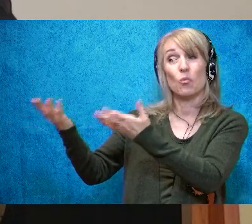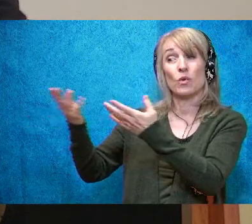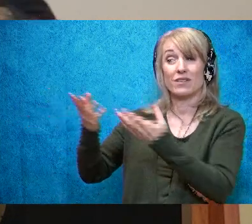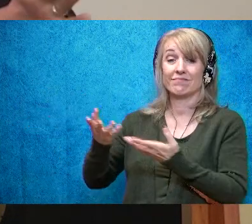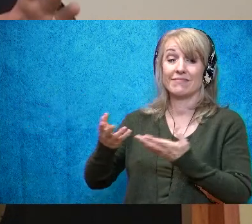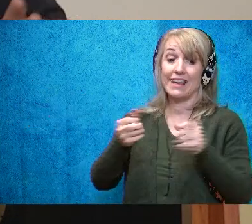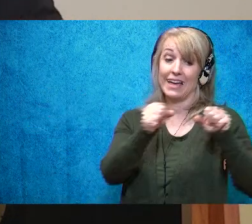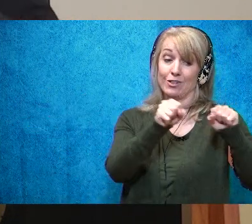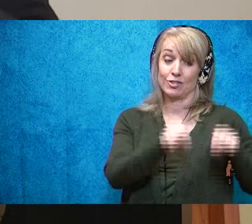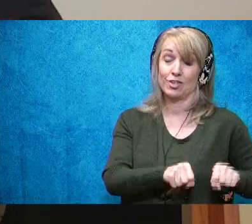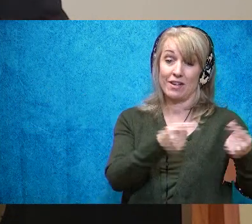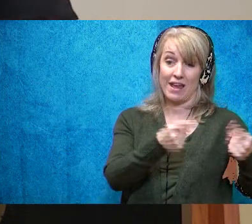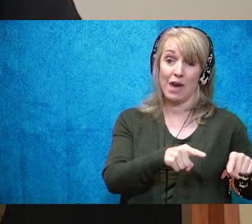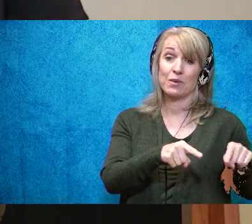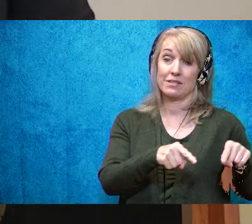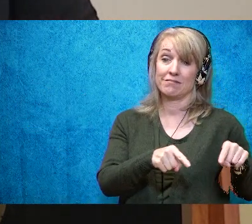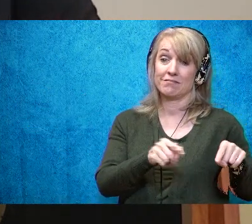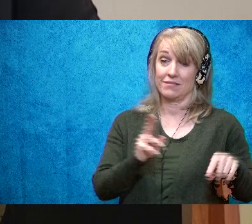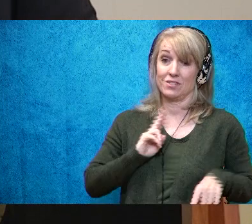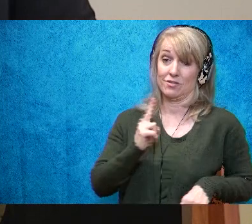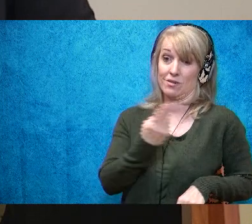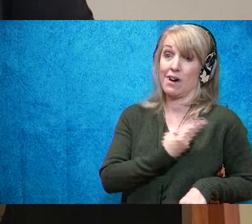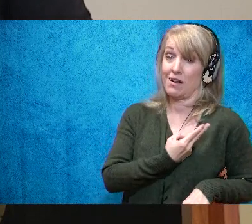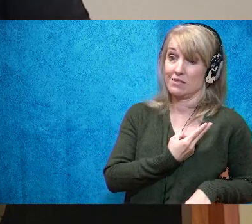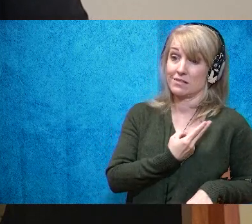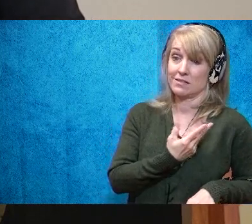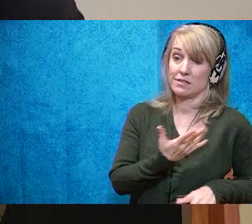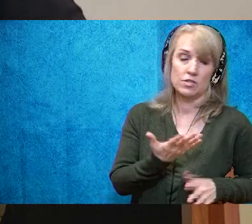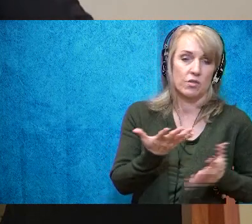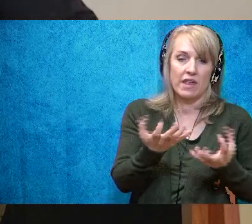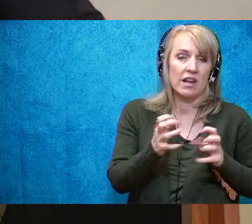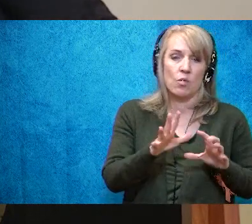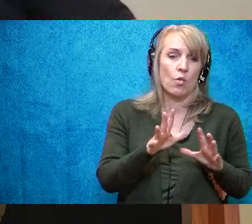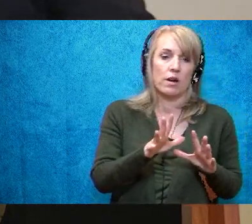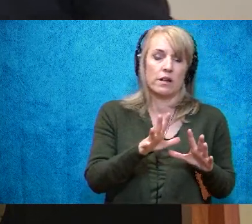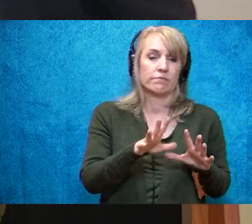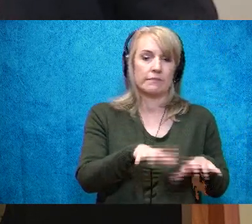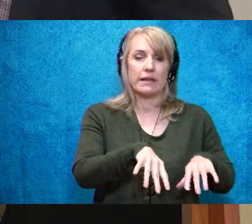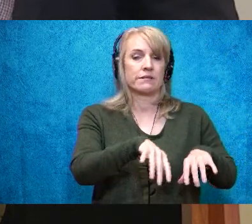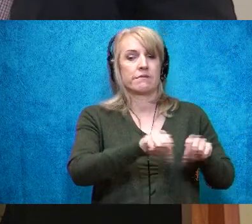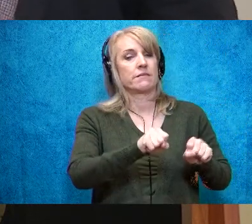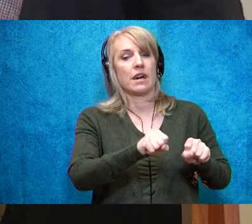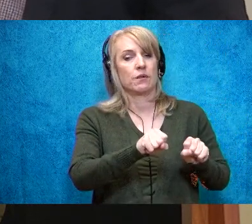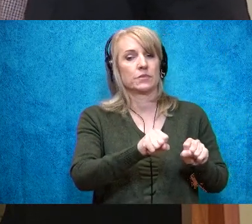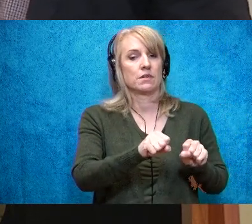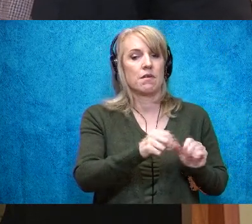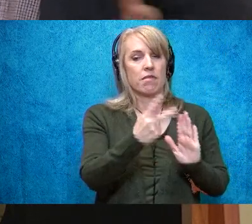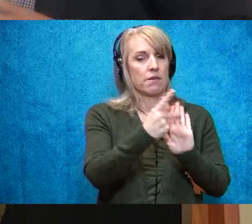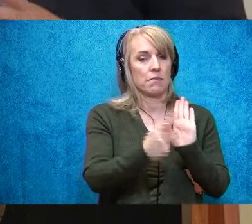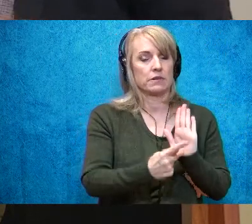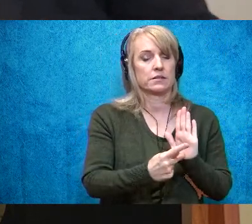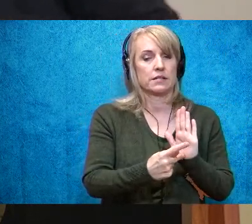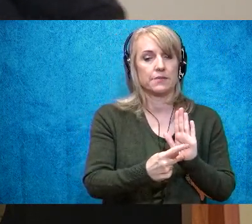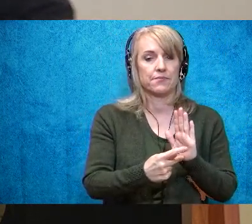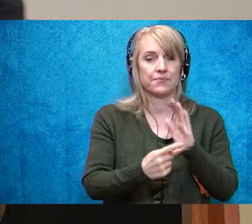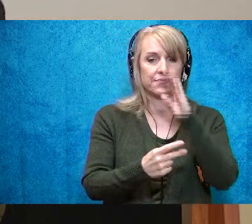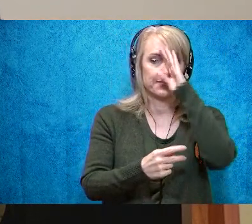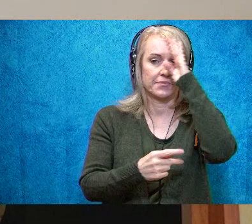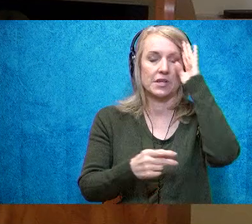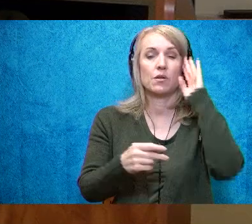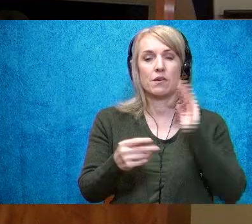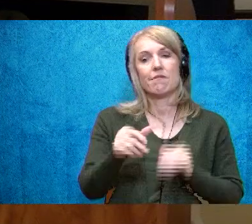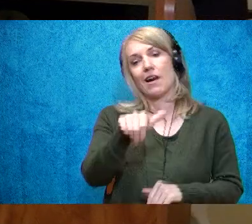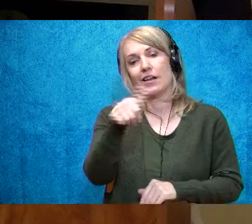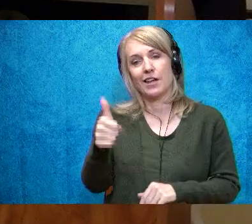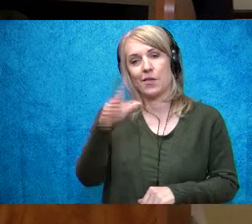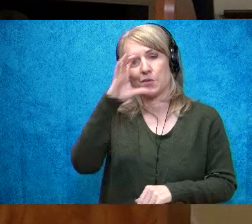that were saying, no, we do not need to adopt Lend-Lease. But this cartoon, again, is critical of that. If you'll look, it's another Dr. Seuss cartoon. I tried